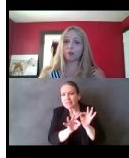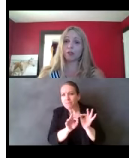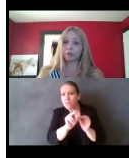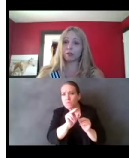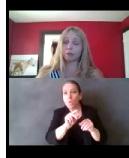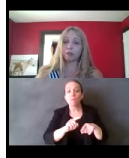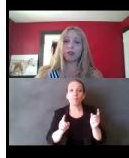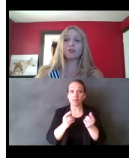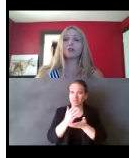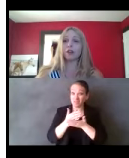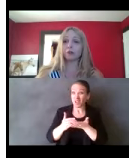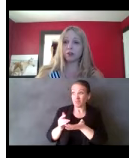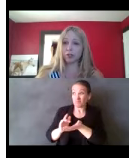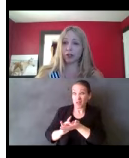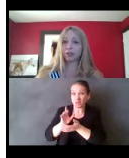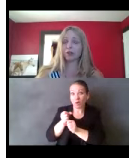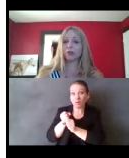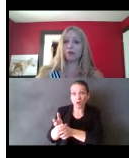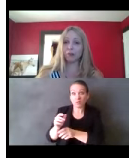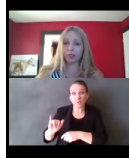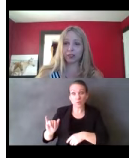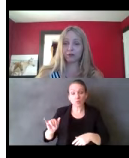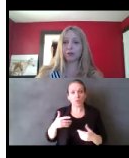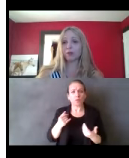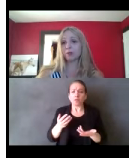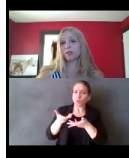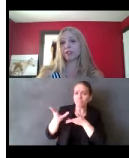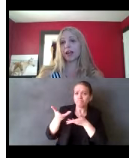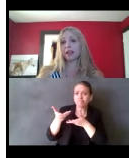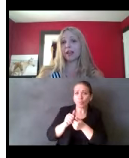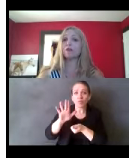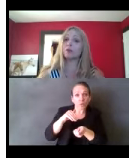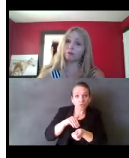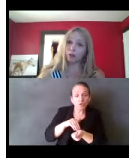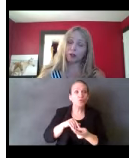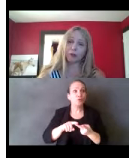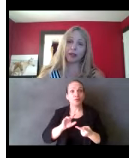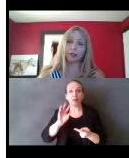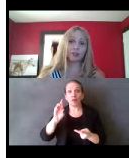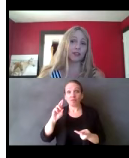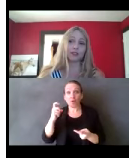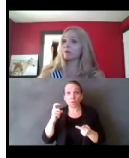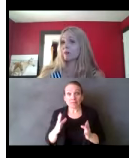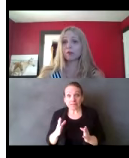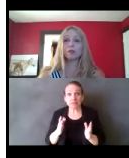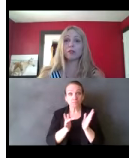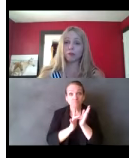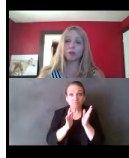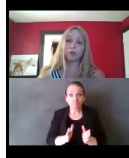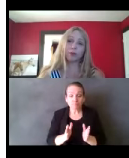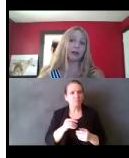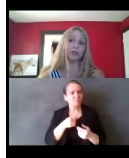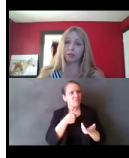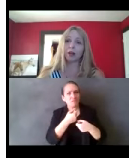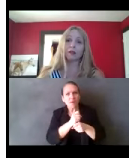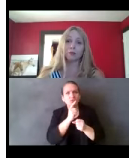of those depression symptoms. So talking with your doctor or your pharmacist if you're experiencing that, and have them review your medications to see if some of those symptoms